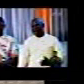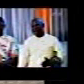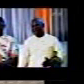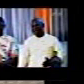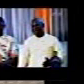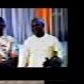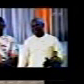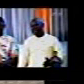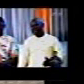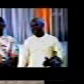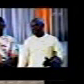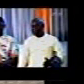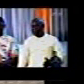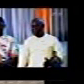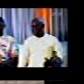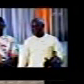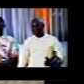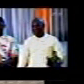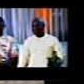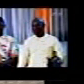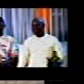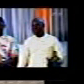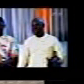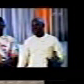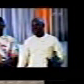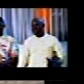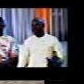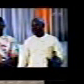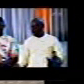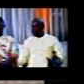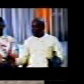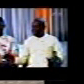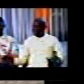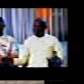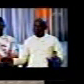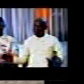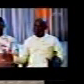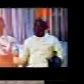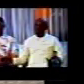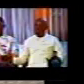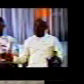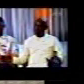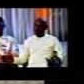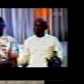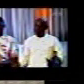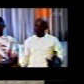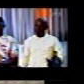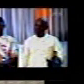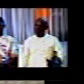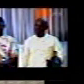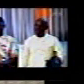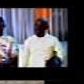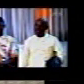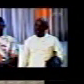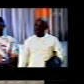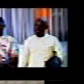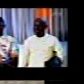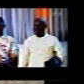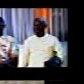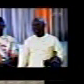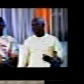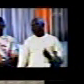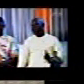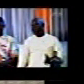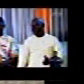brother Esau's hands, so he blessed him. And he said, art thou my very son